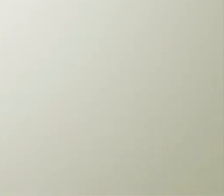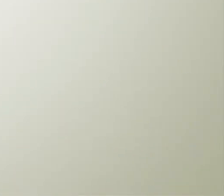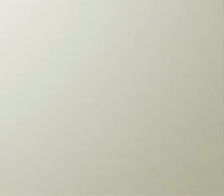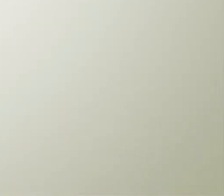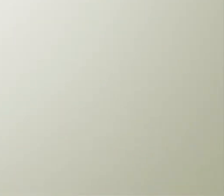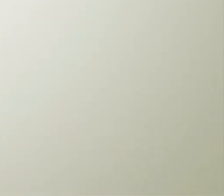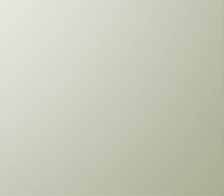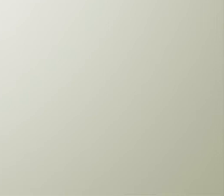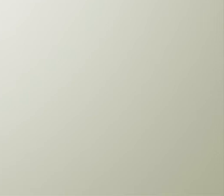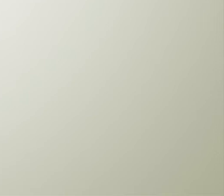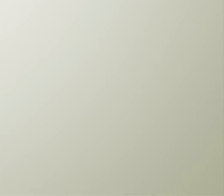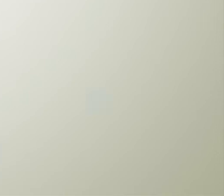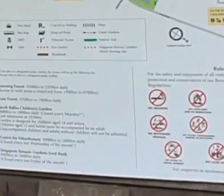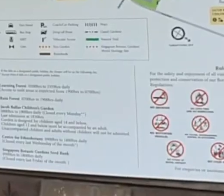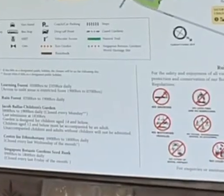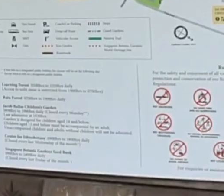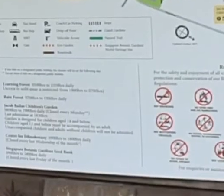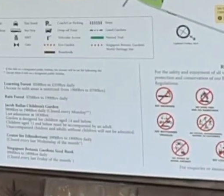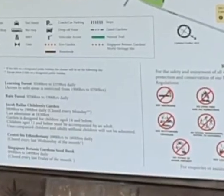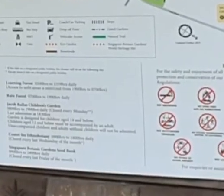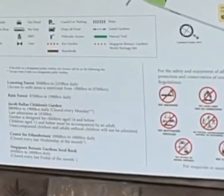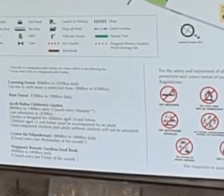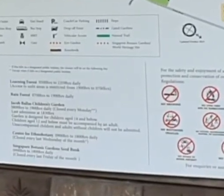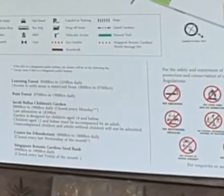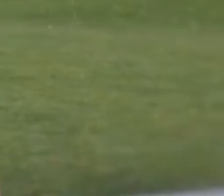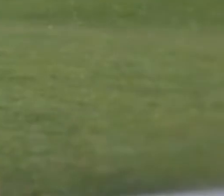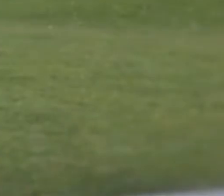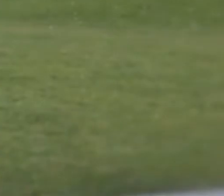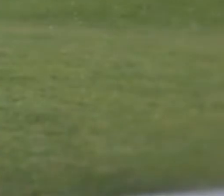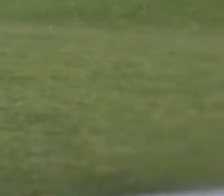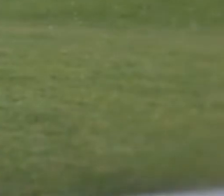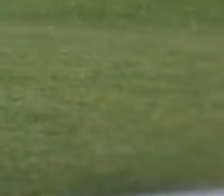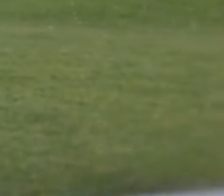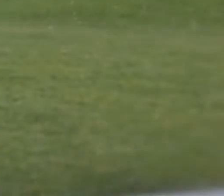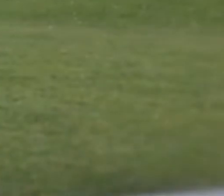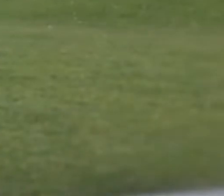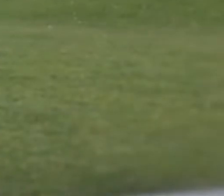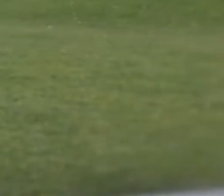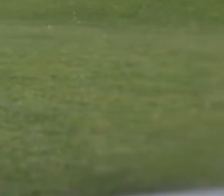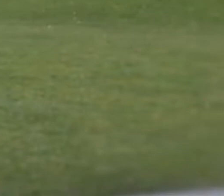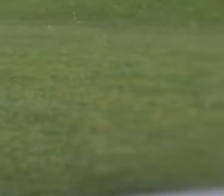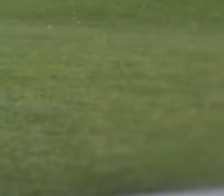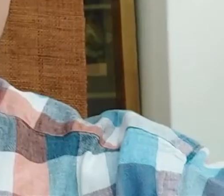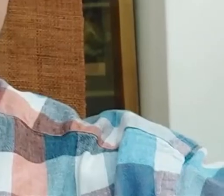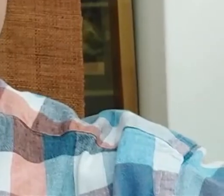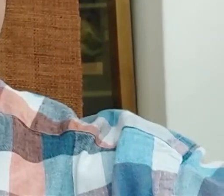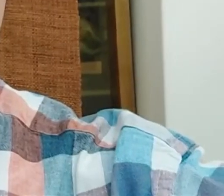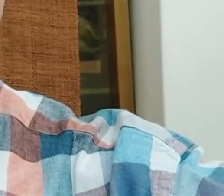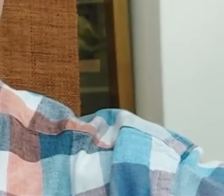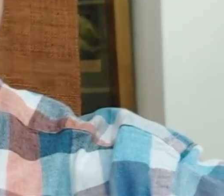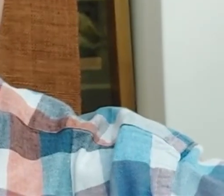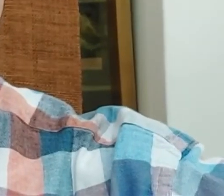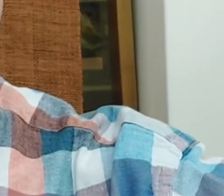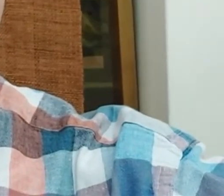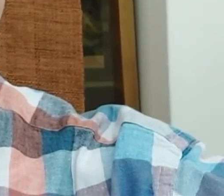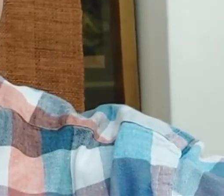abroad. Welcome to the Liberal Democrats abroad. We're campaigning for British nationals in Europe and around the world. Local parties are working